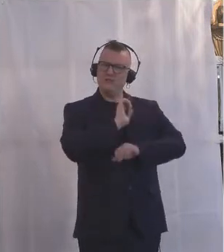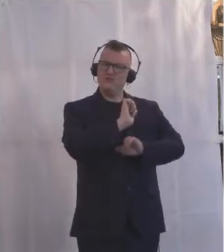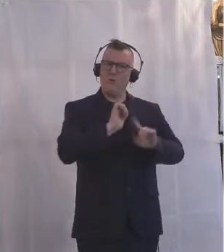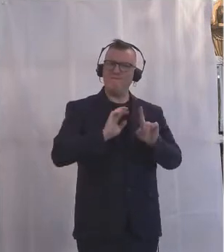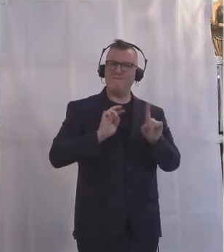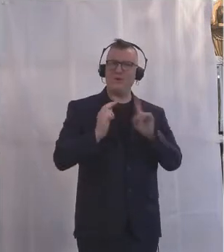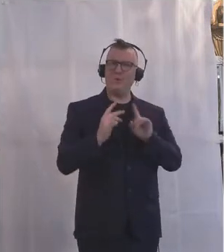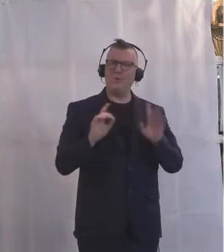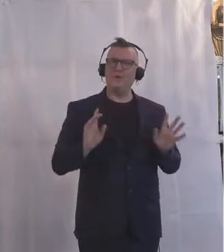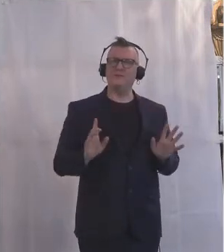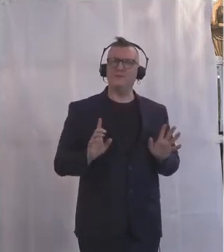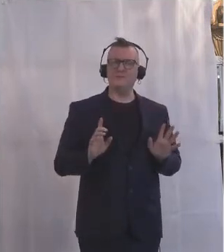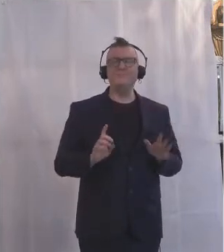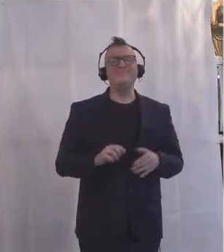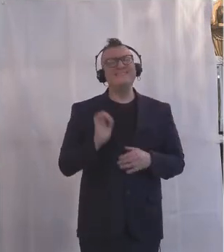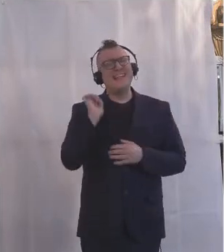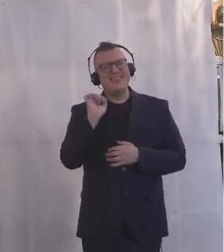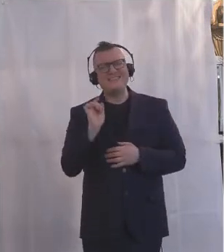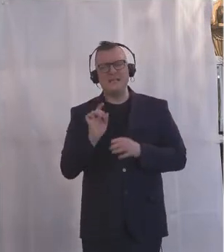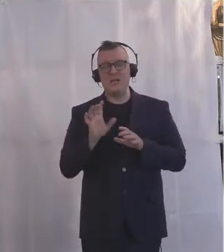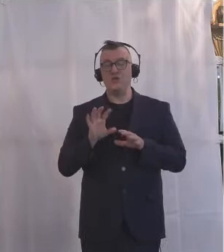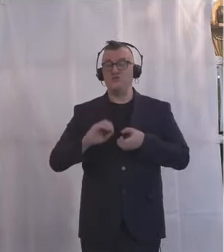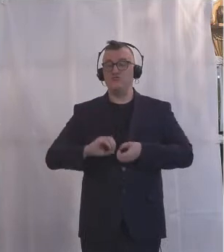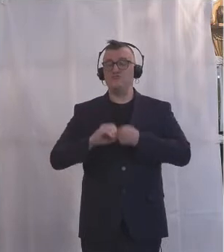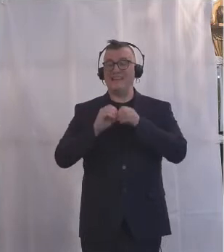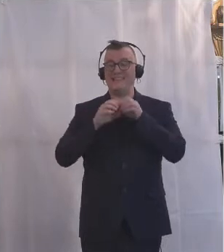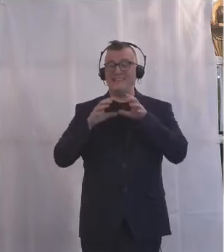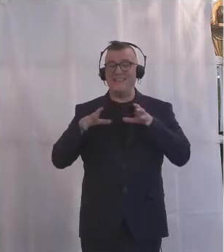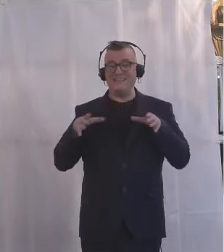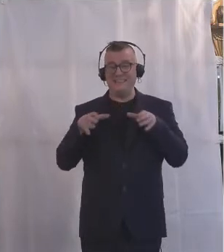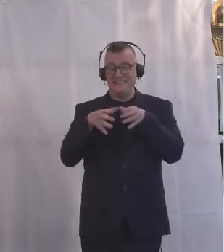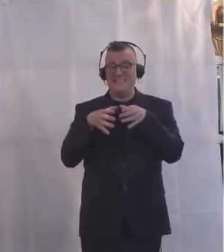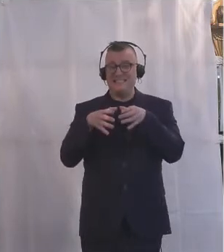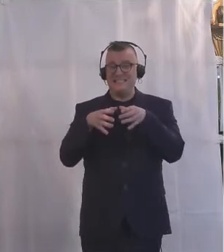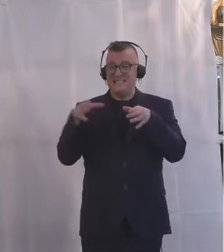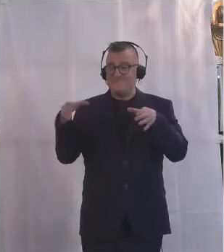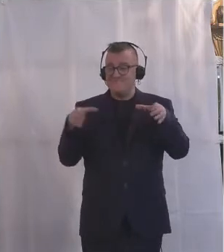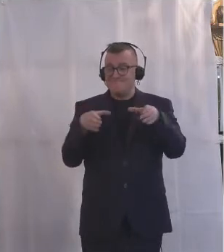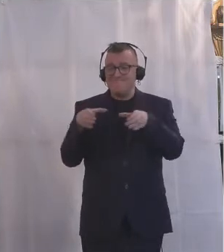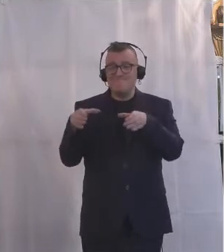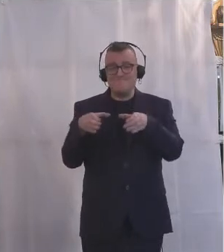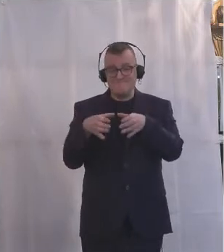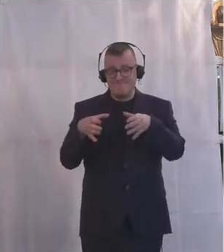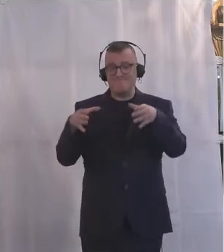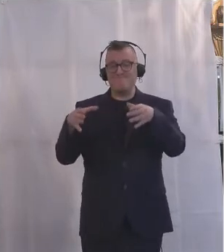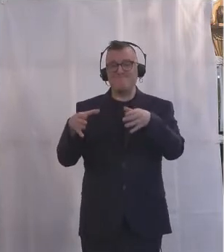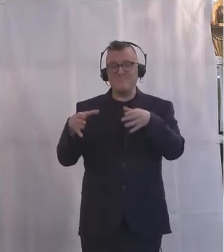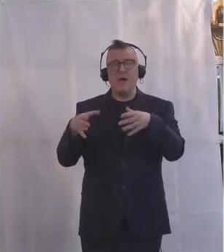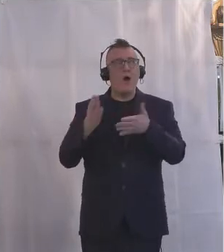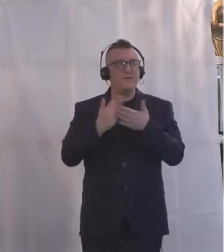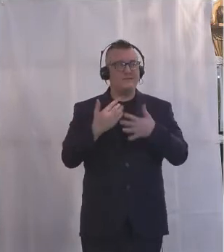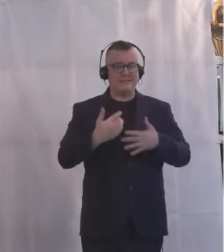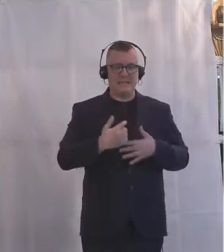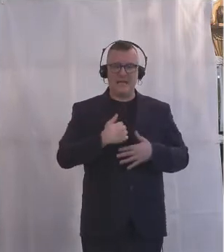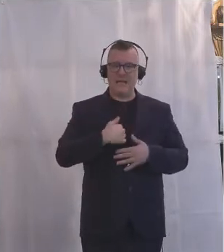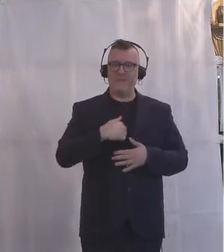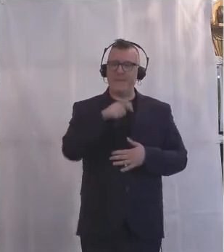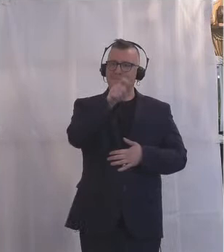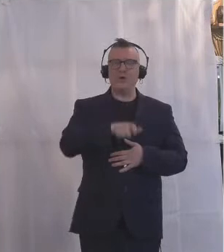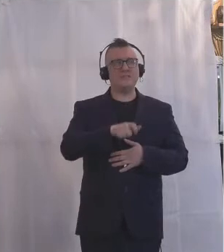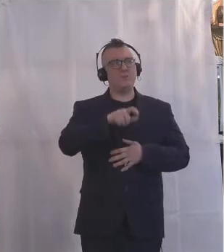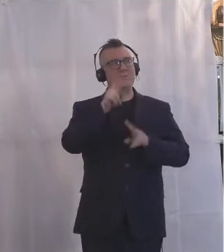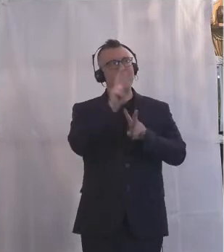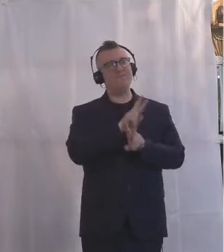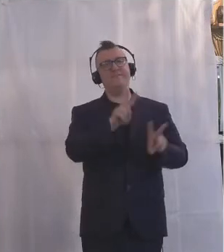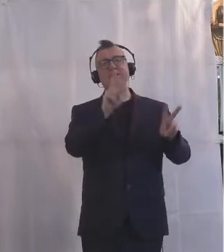I think building the team is the most important. When you say turning an idea, I think you're the person with the idea and the vision. And it is a vision